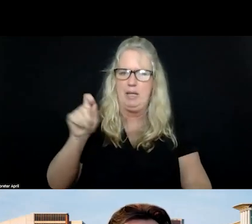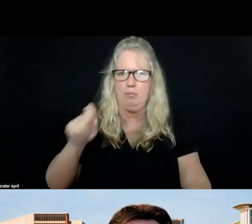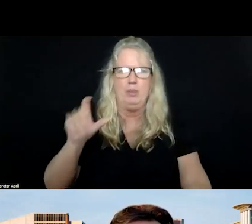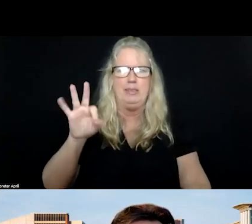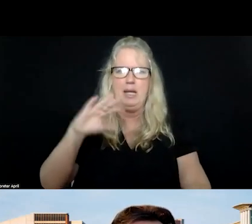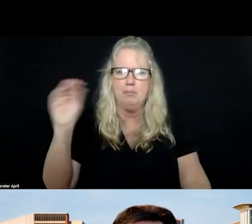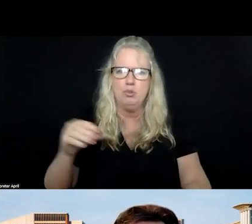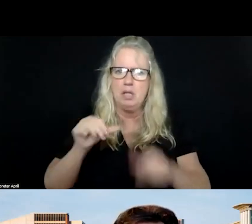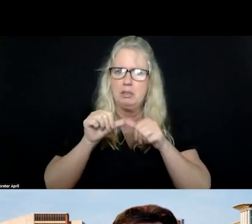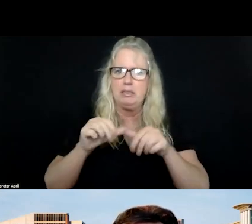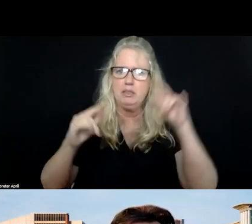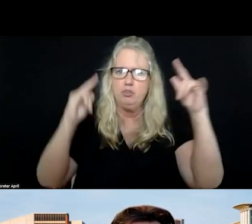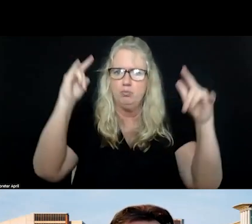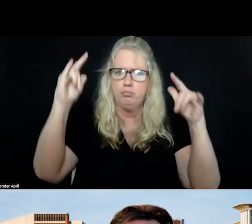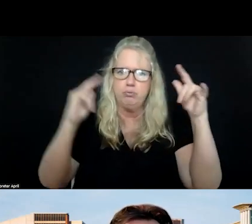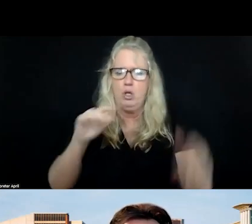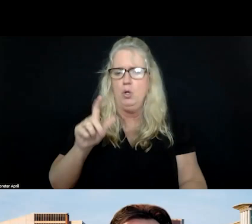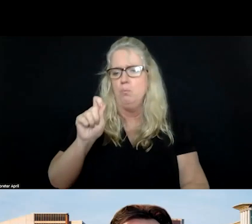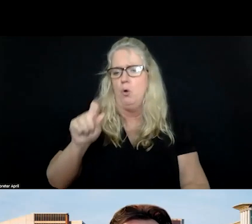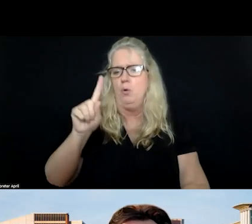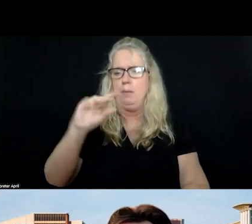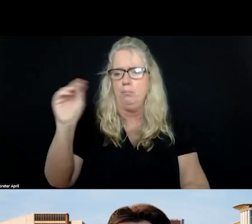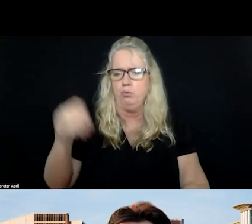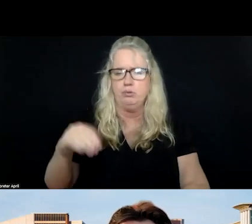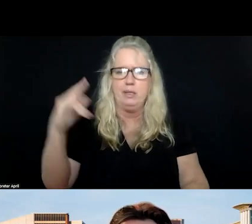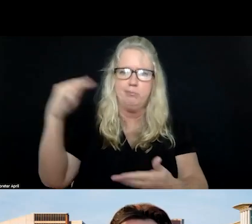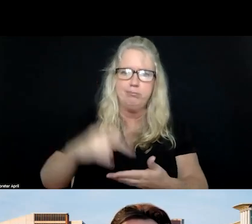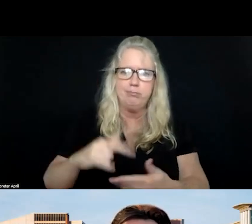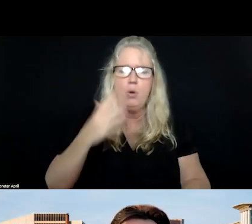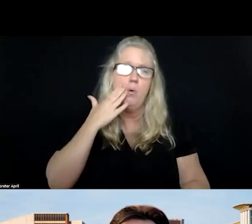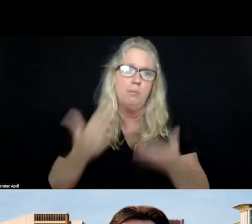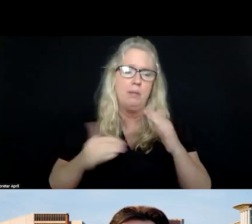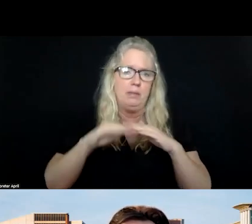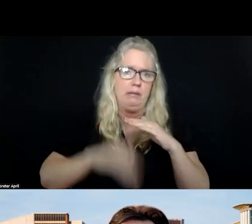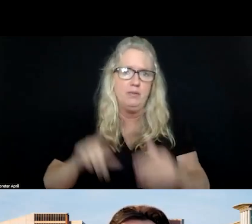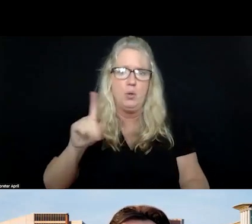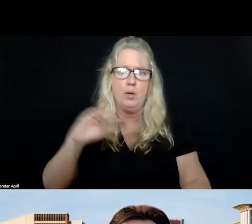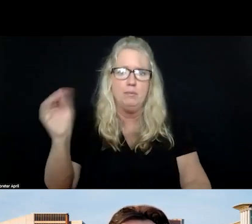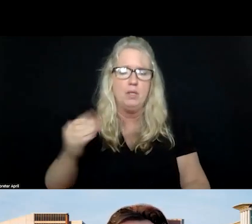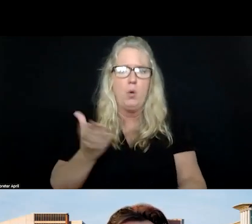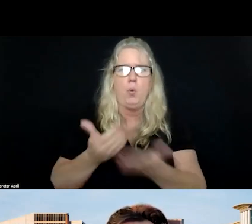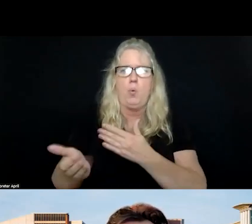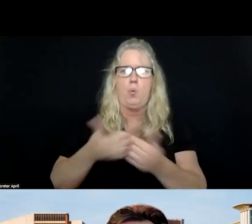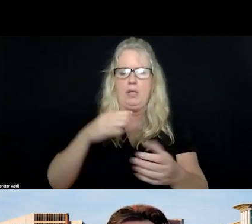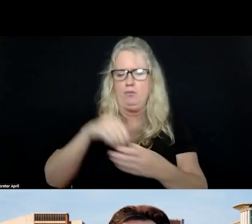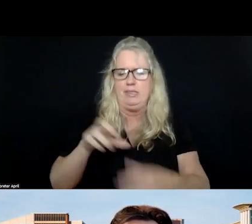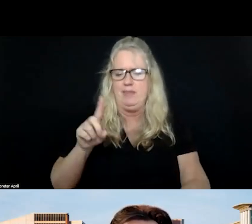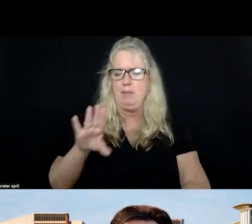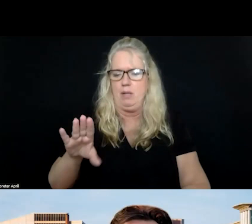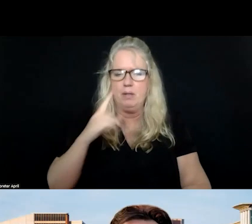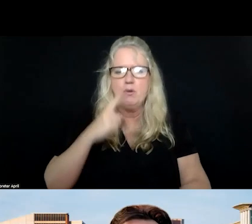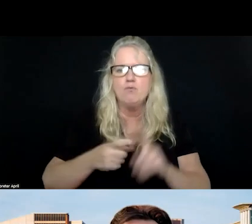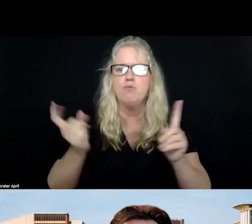99.9% stayed up and 0.1% went down, or maybe it's even smaller. And they'd say, whatever's in the database from the airports